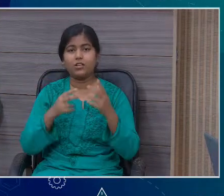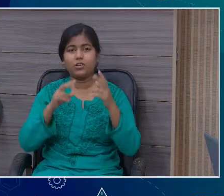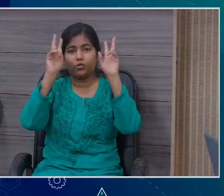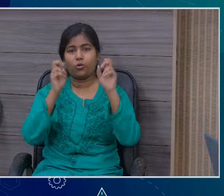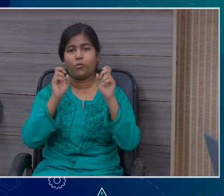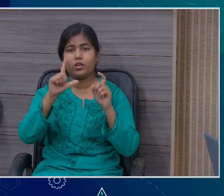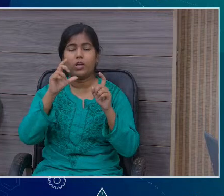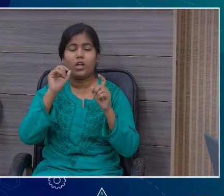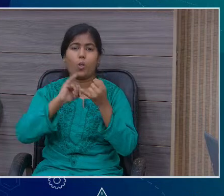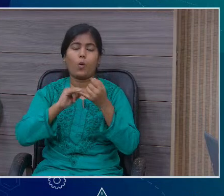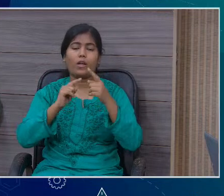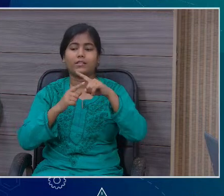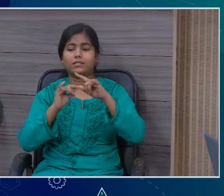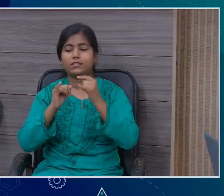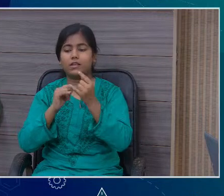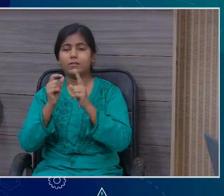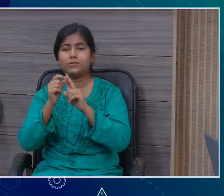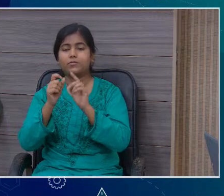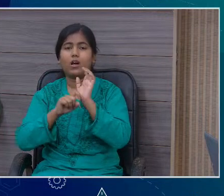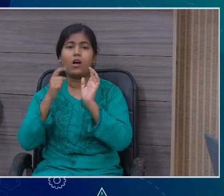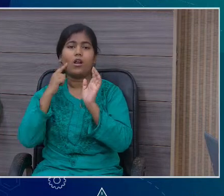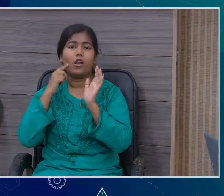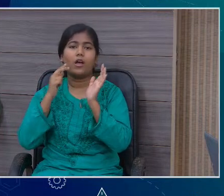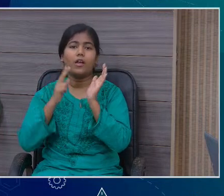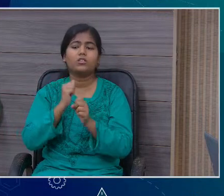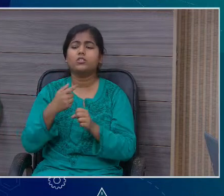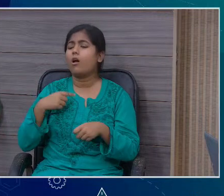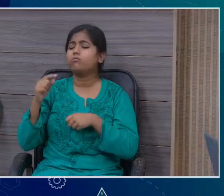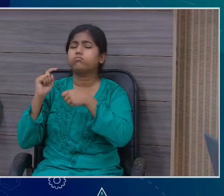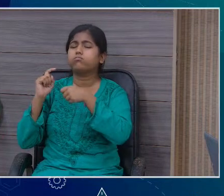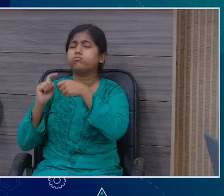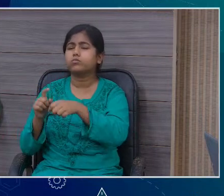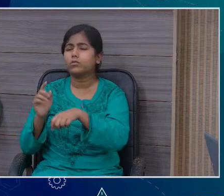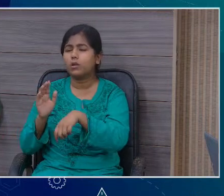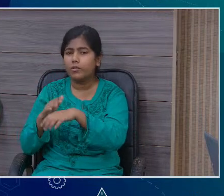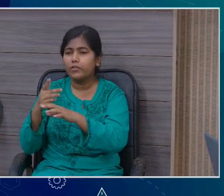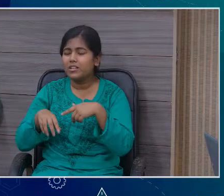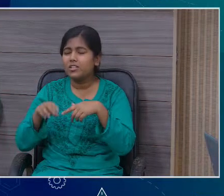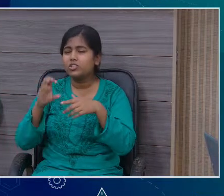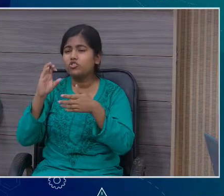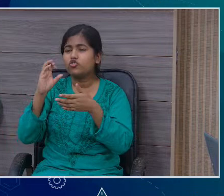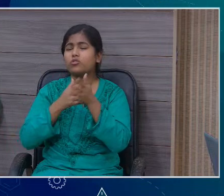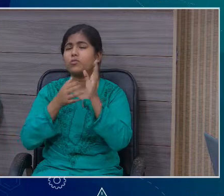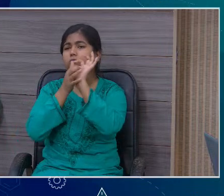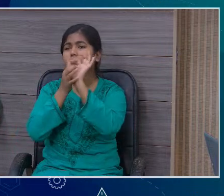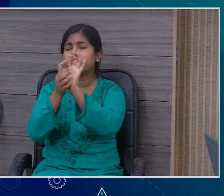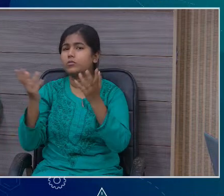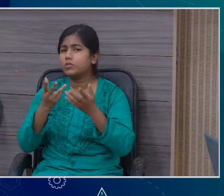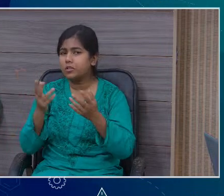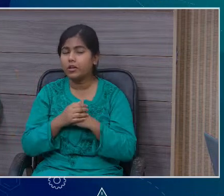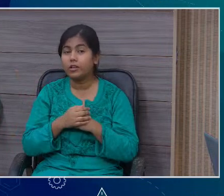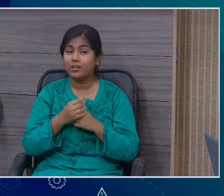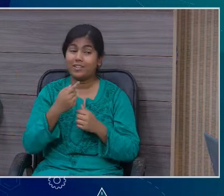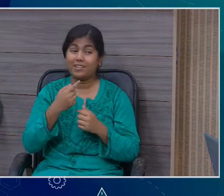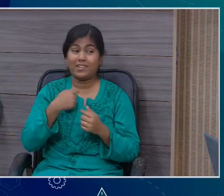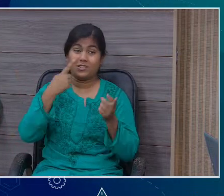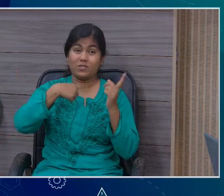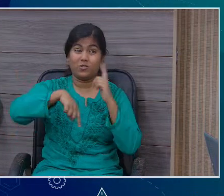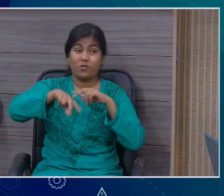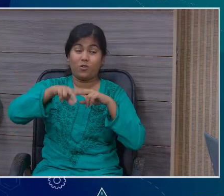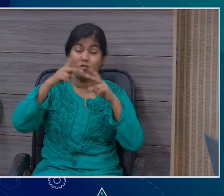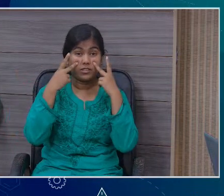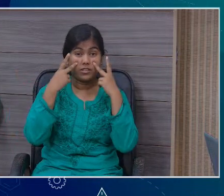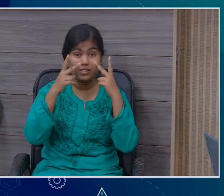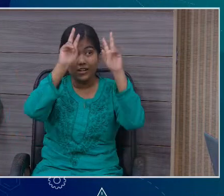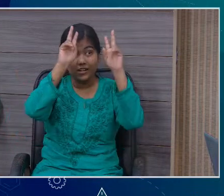Lost Spring. Sir, what exactly is this chapter all about, The Lost Spring? As you can see in the title also, the lost